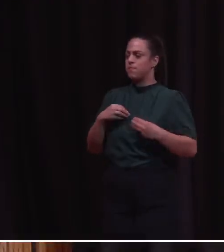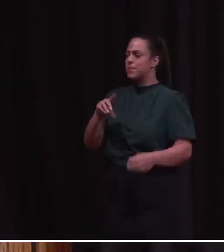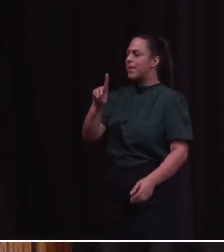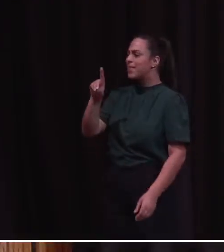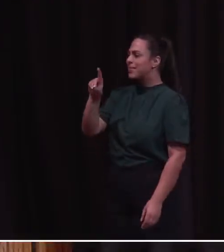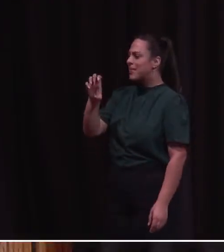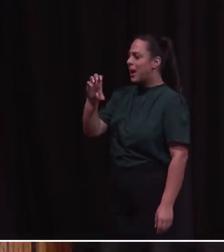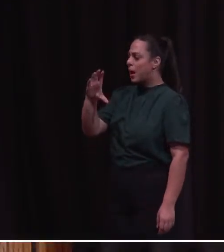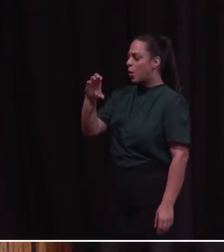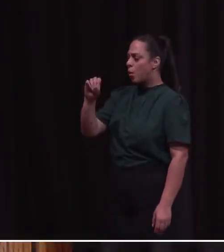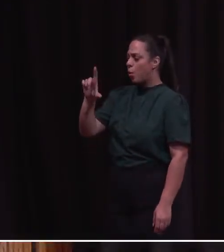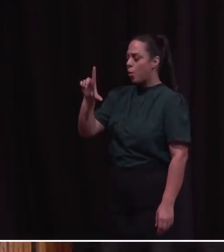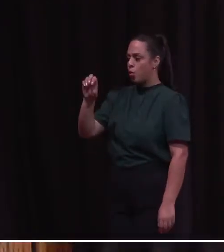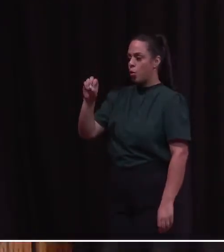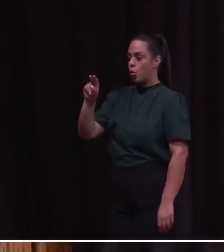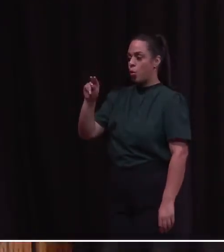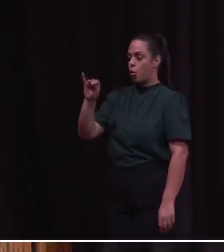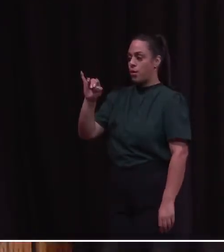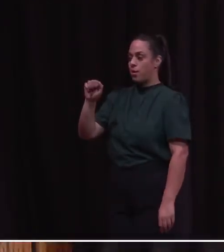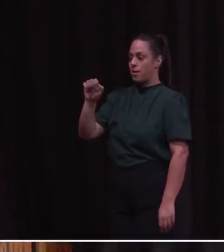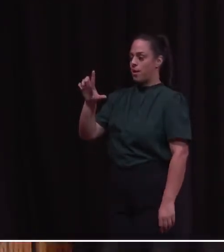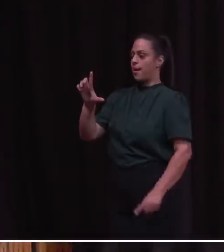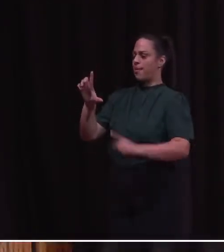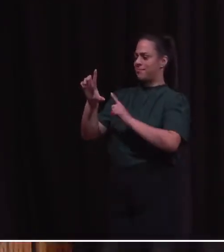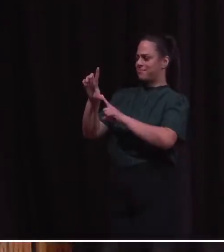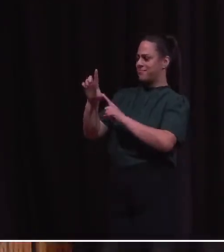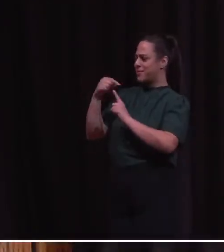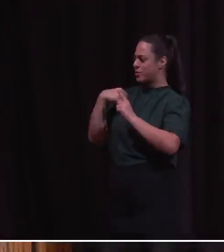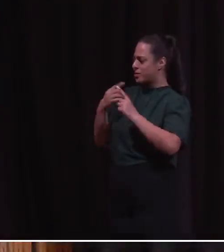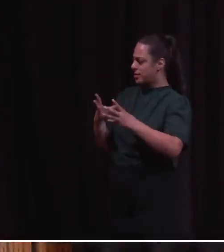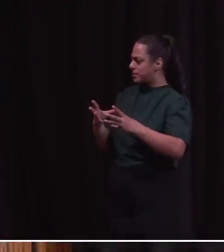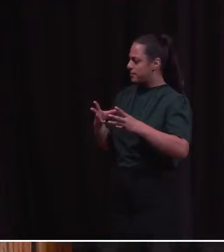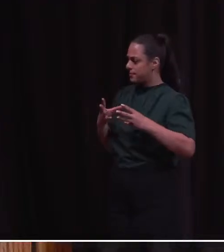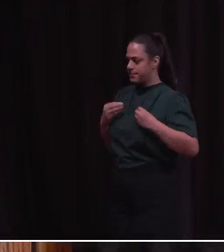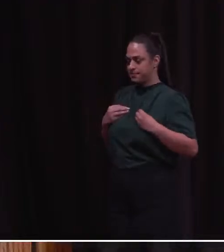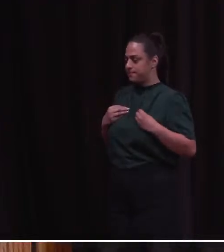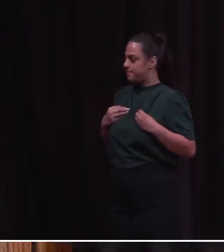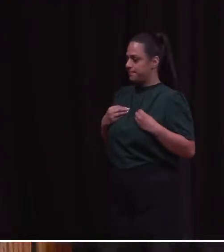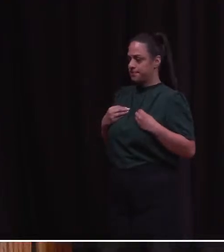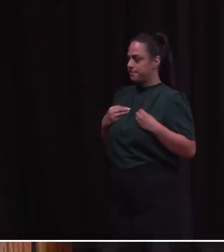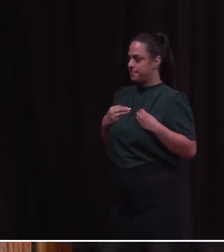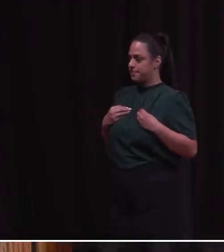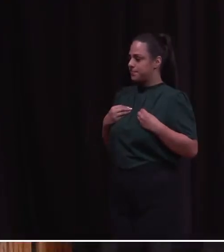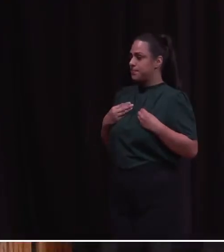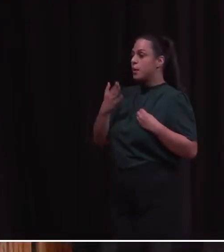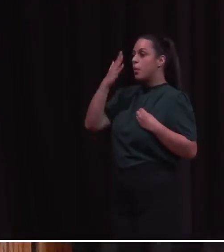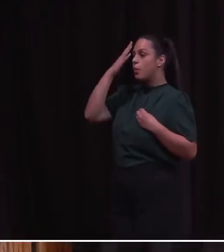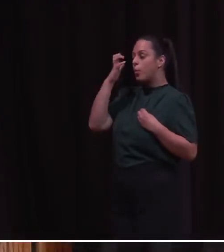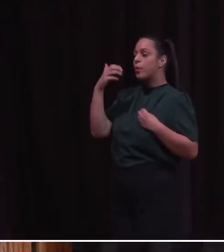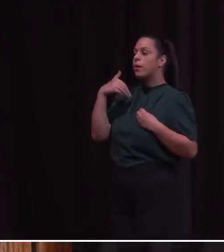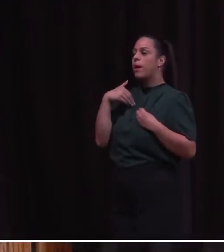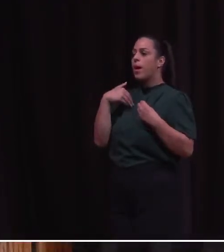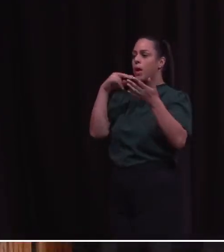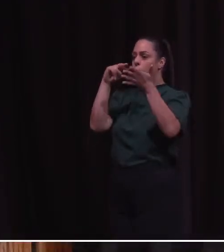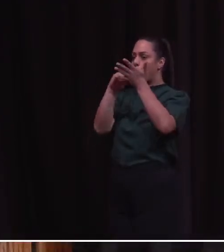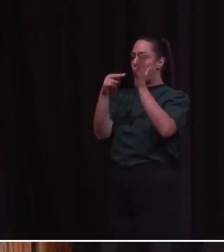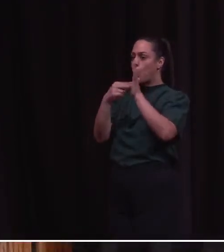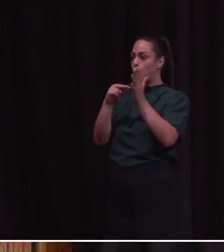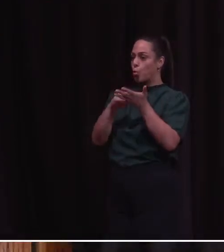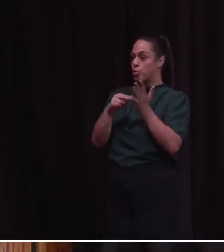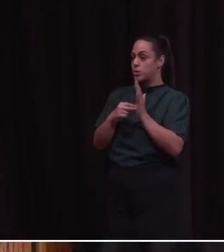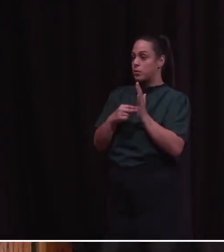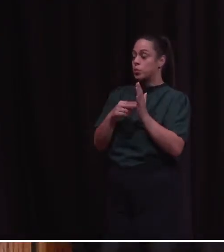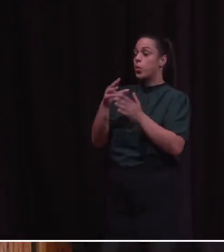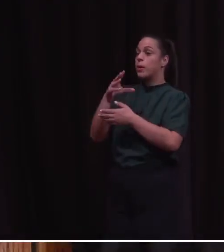because I don't appreciate what the concept of decolonial brings to the table and the need to decolonize.